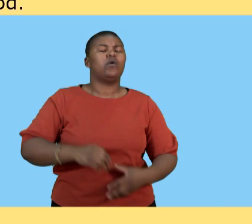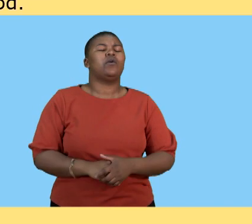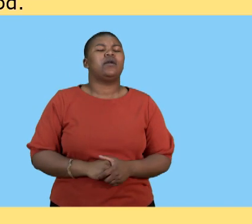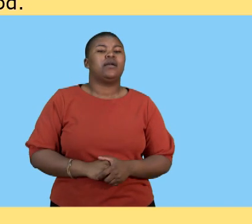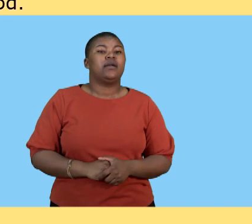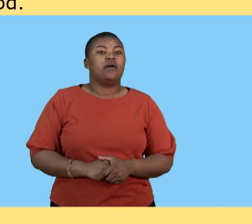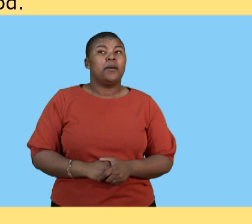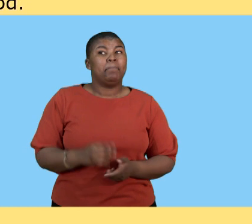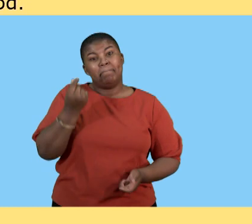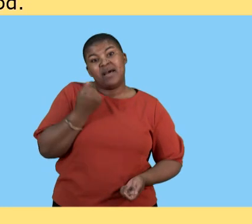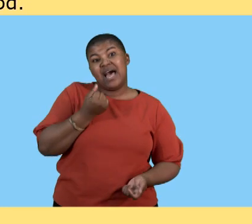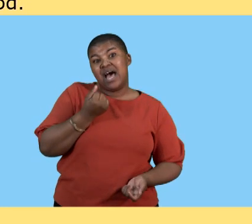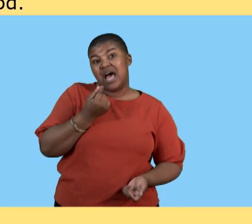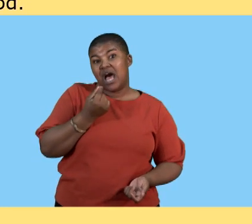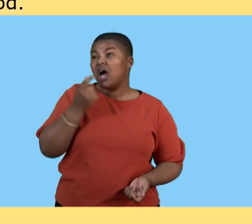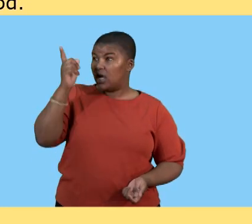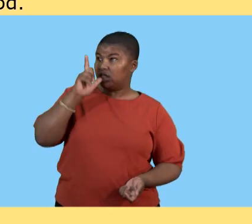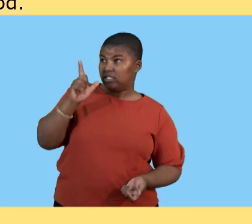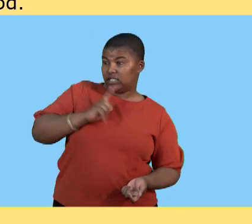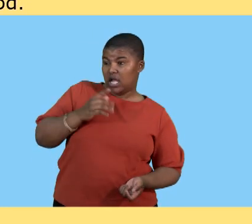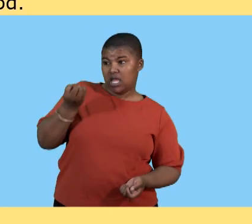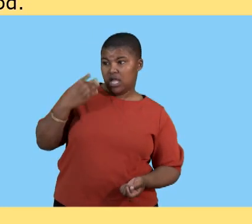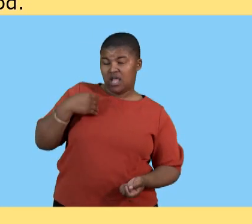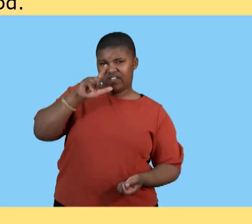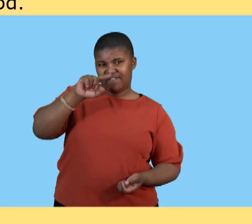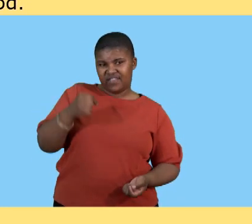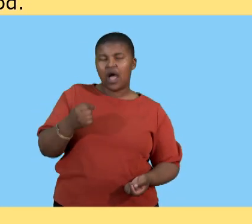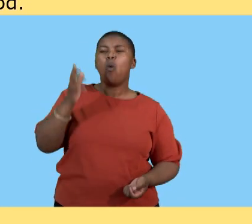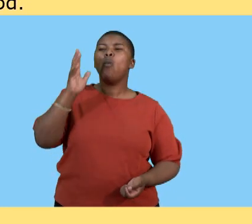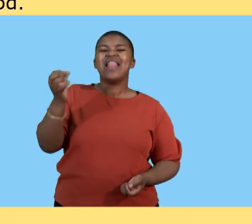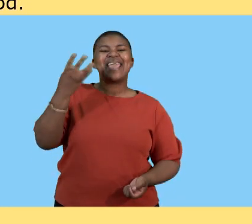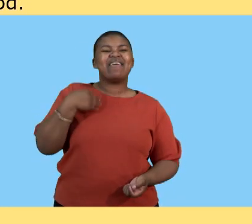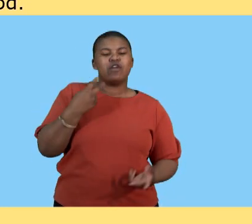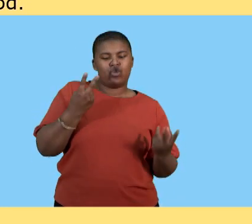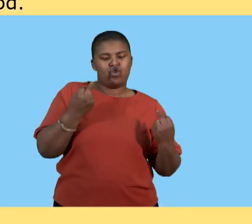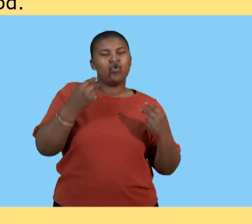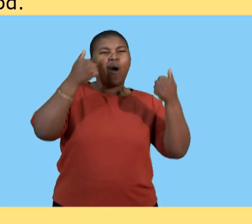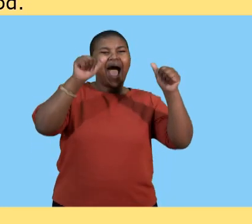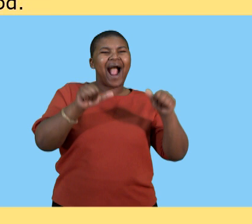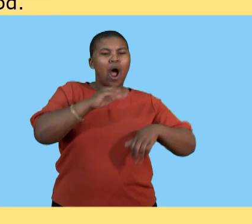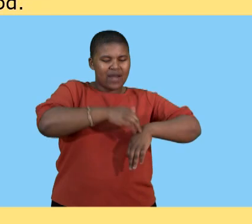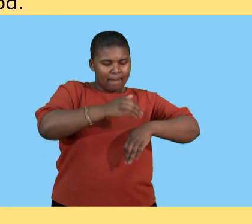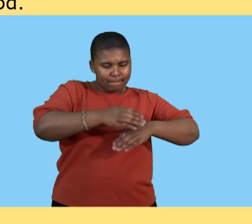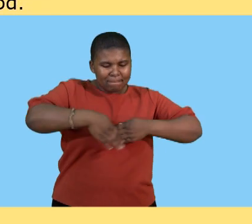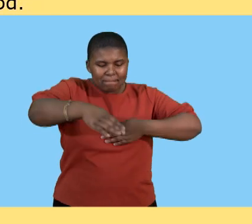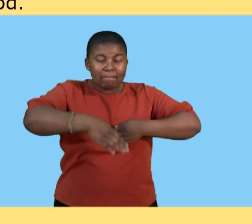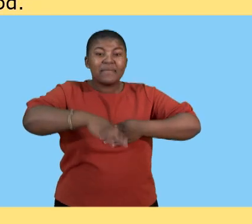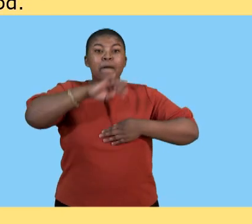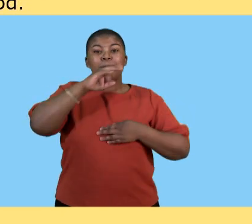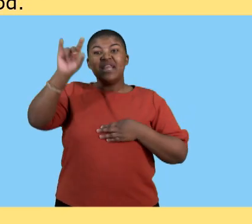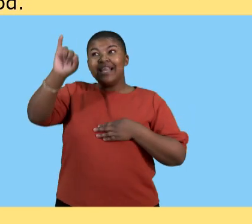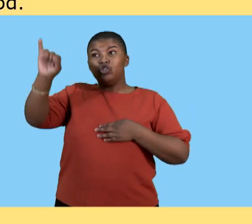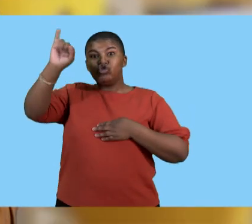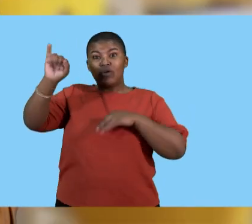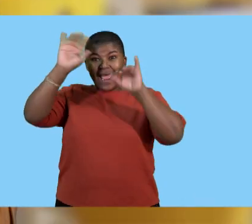covered. And that money we are being told that we will receive it in the new accounting period. That therefore means